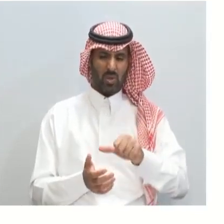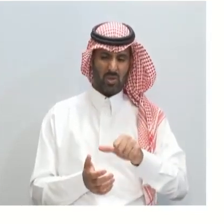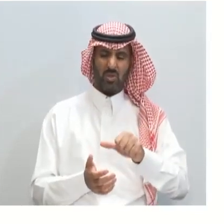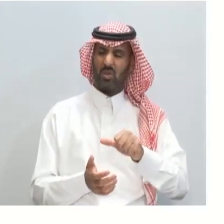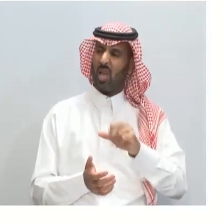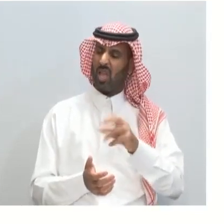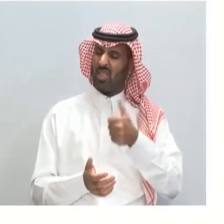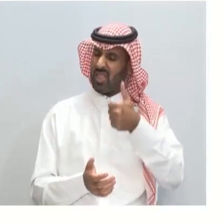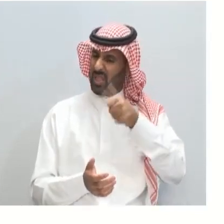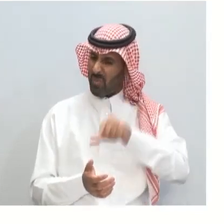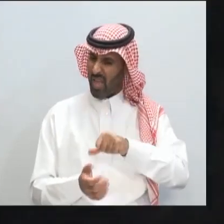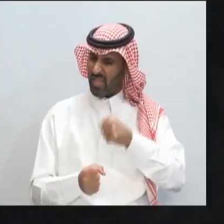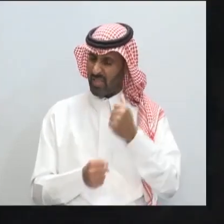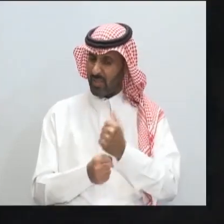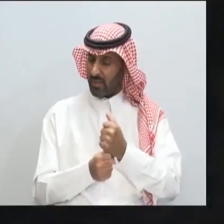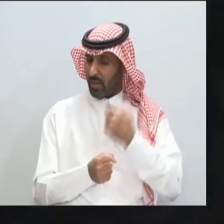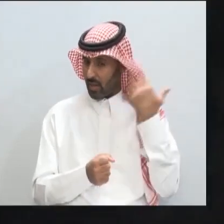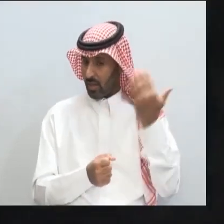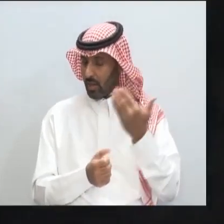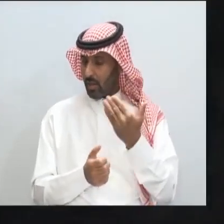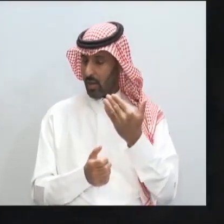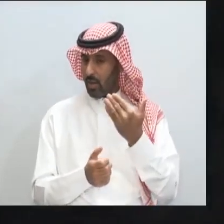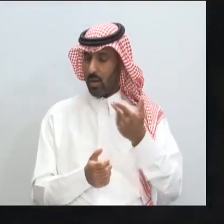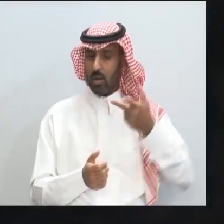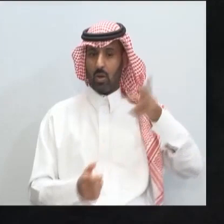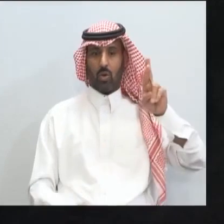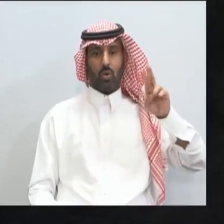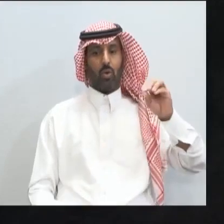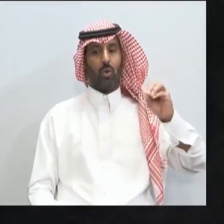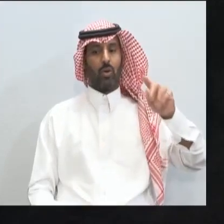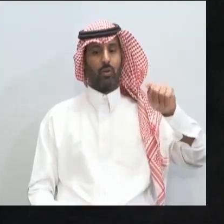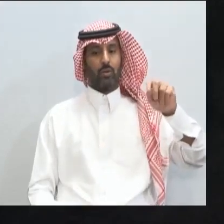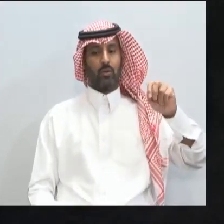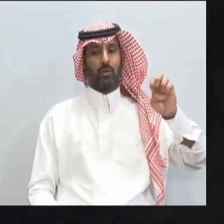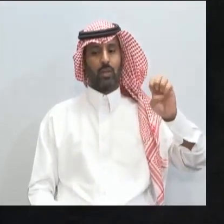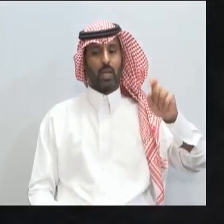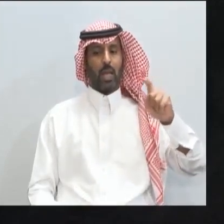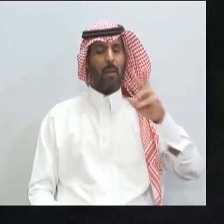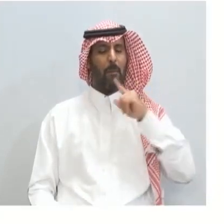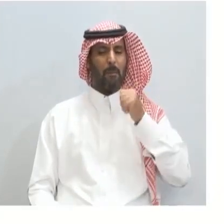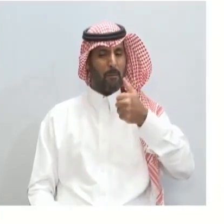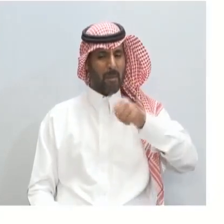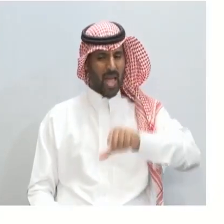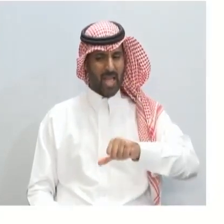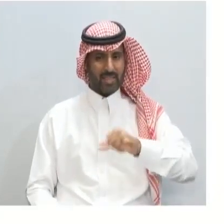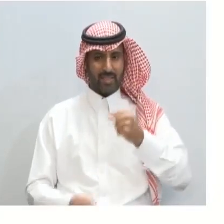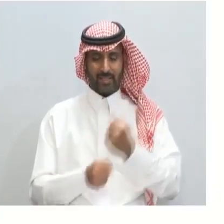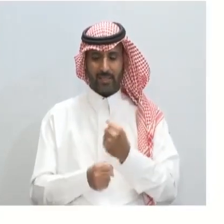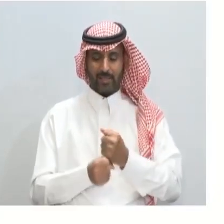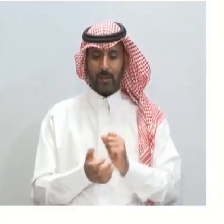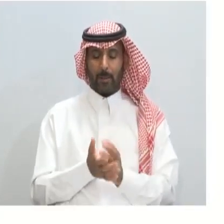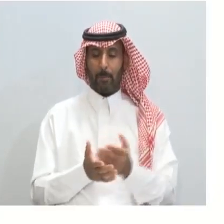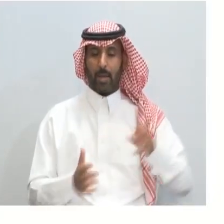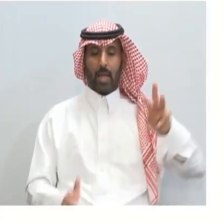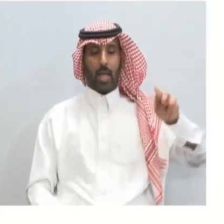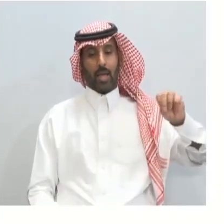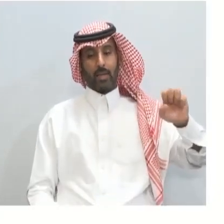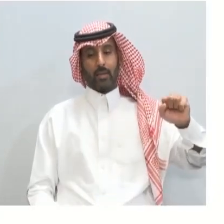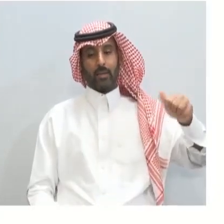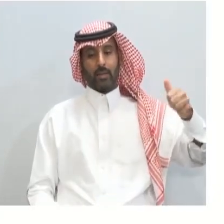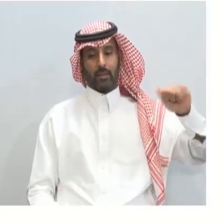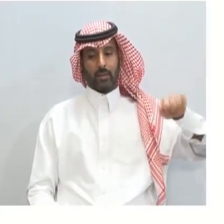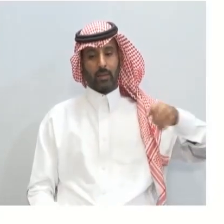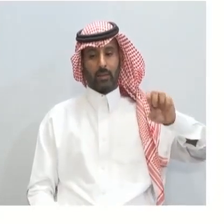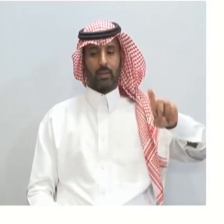try to refresh your memory. Who said the word rotten and why? Majid says this by